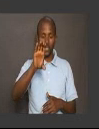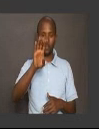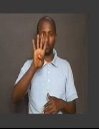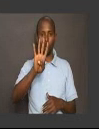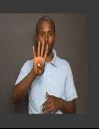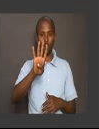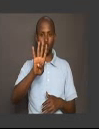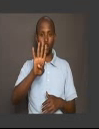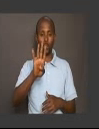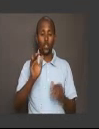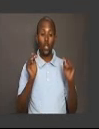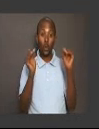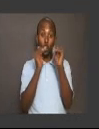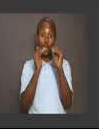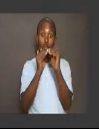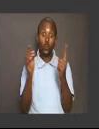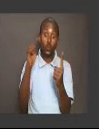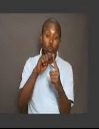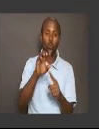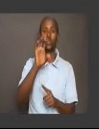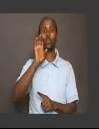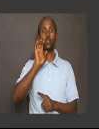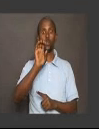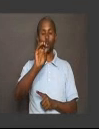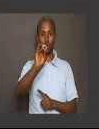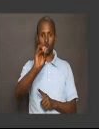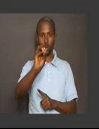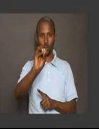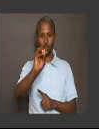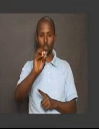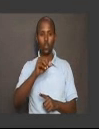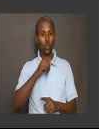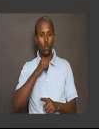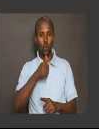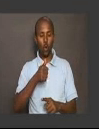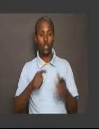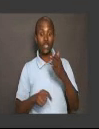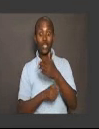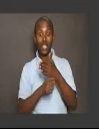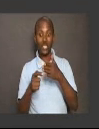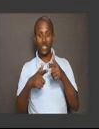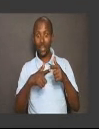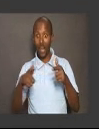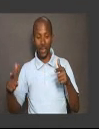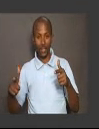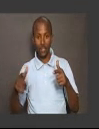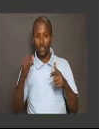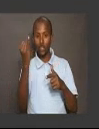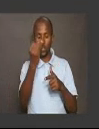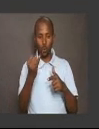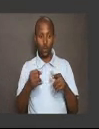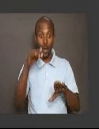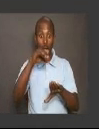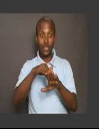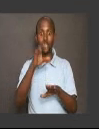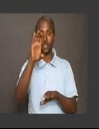C4 are equal to 0. No tangent line can be drawn at